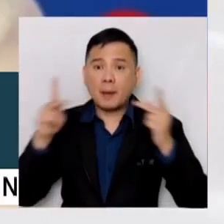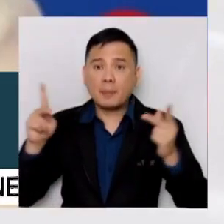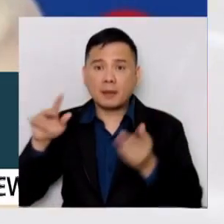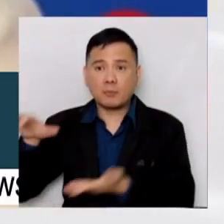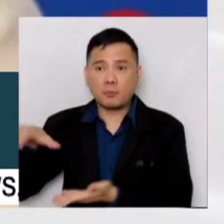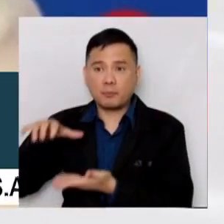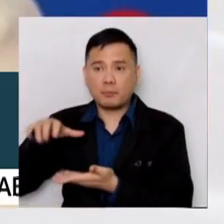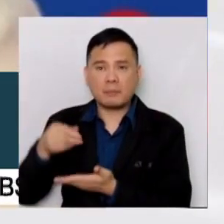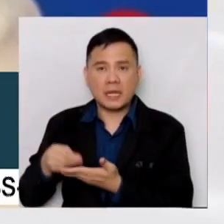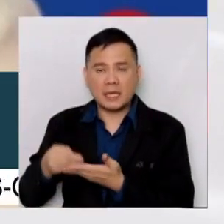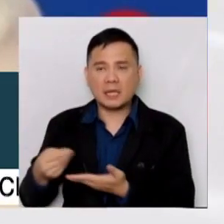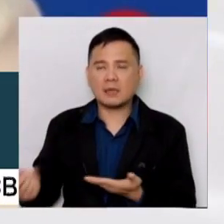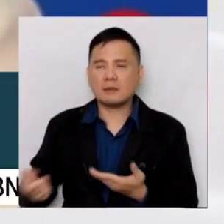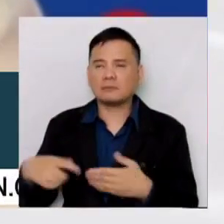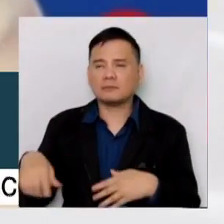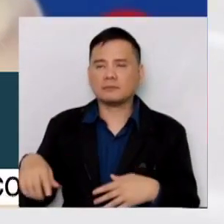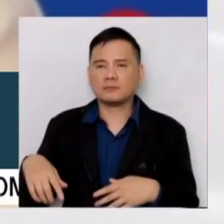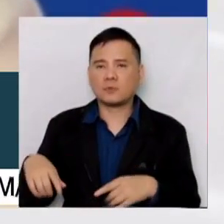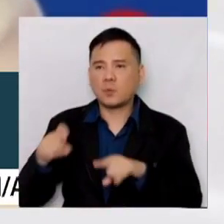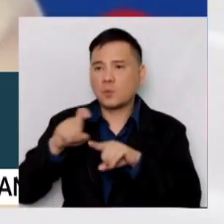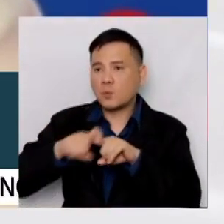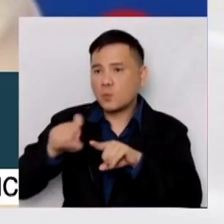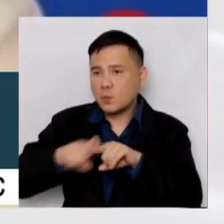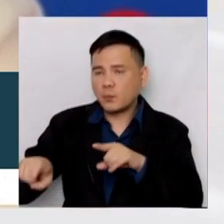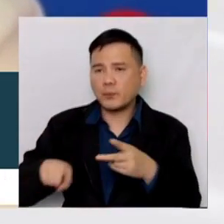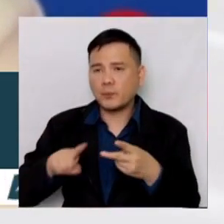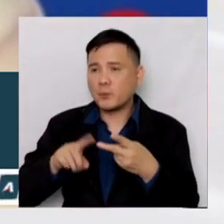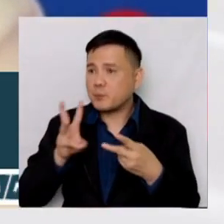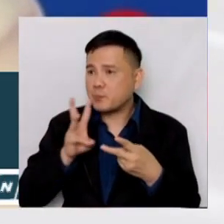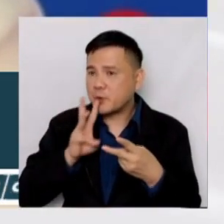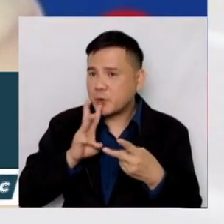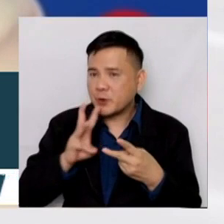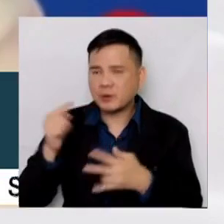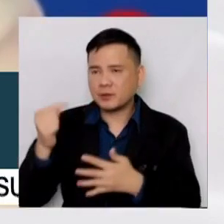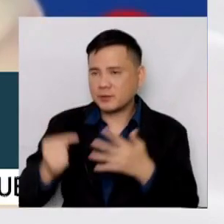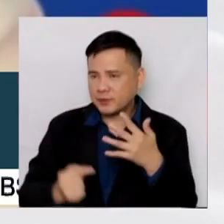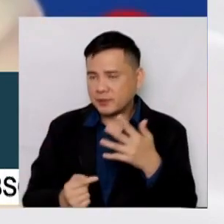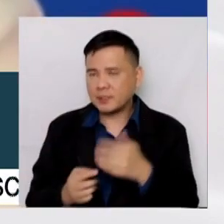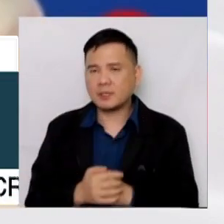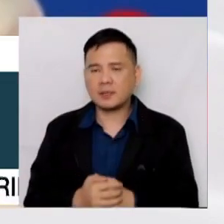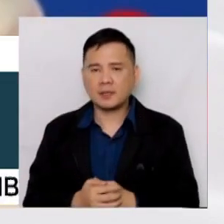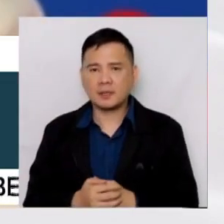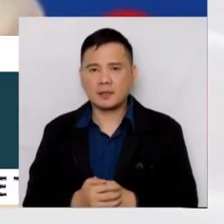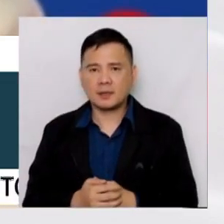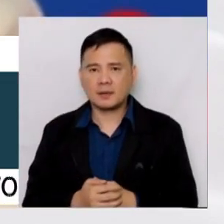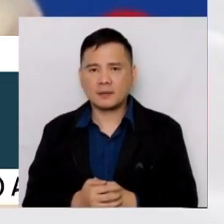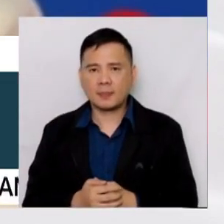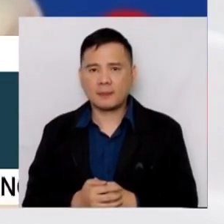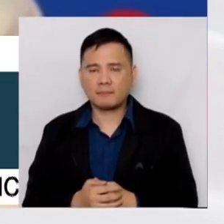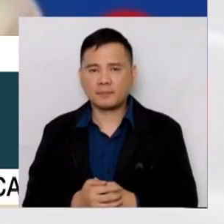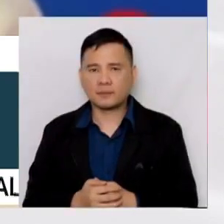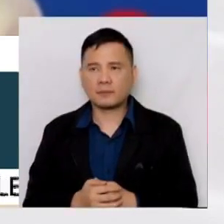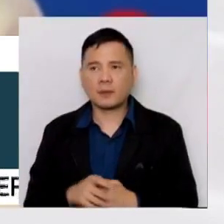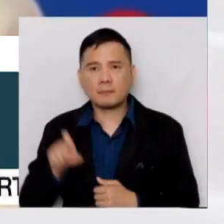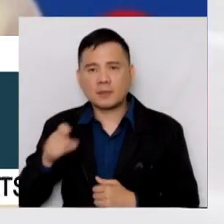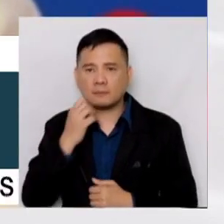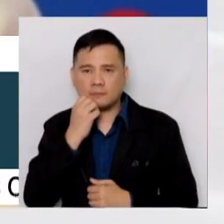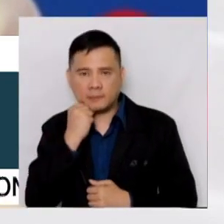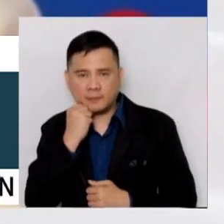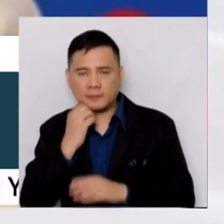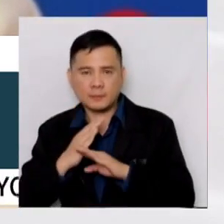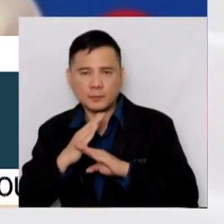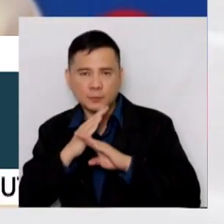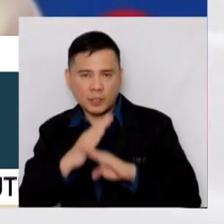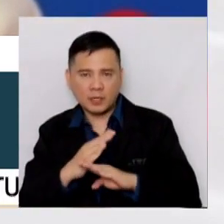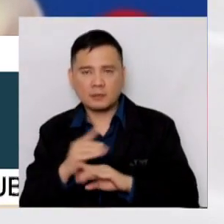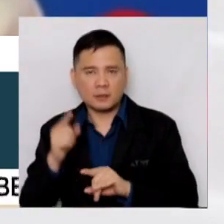our public wealth, water, electricity, are continue to be in the protective umbrella